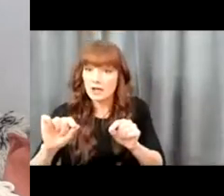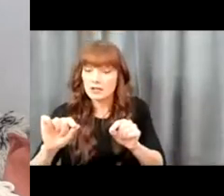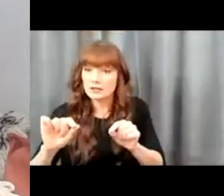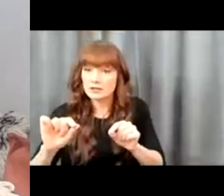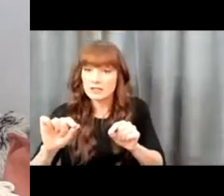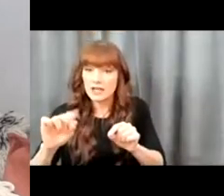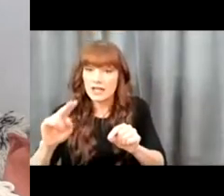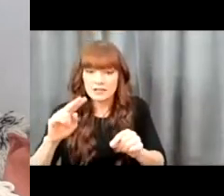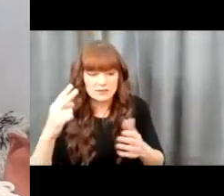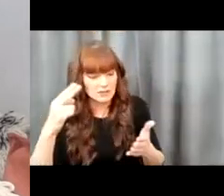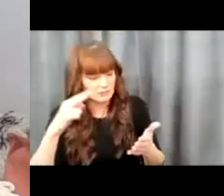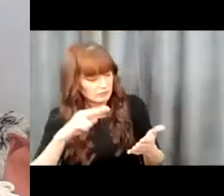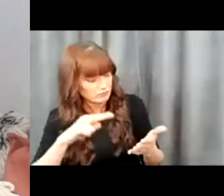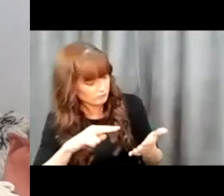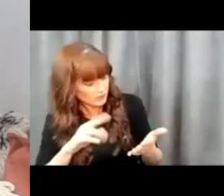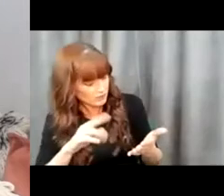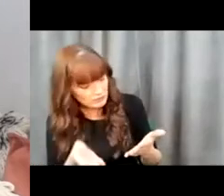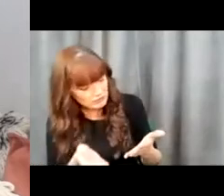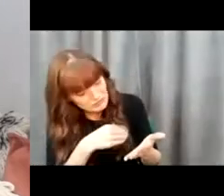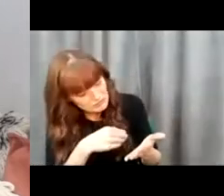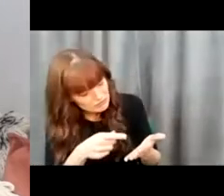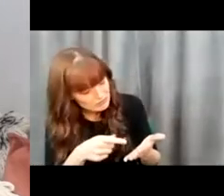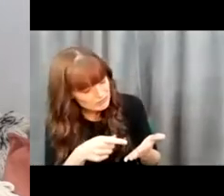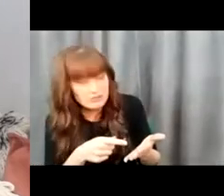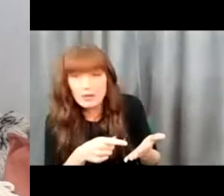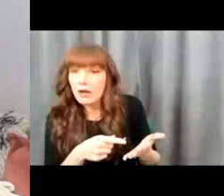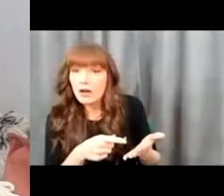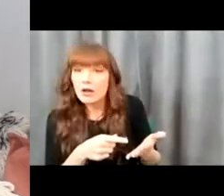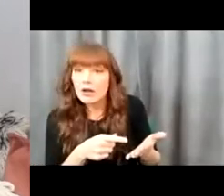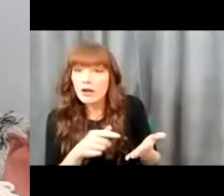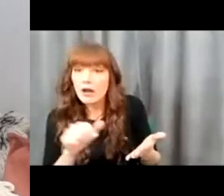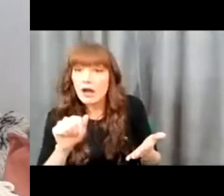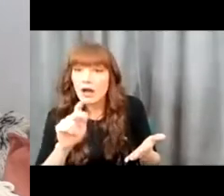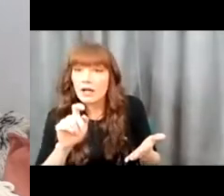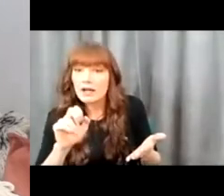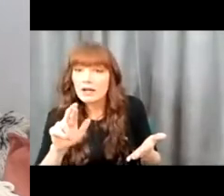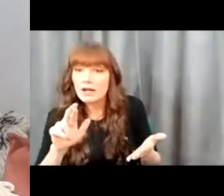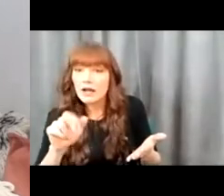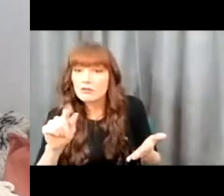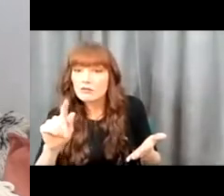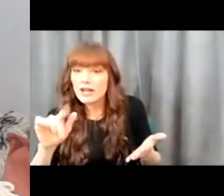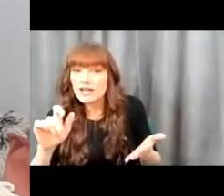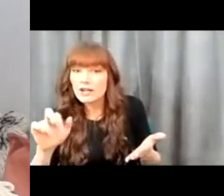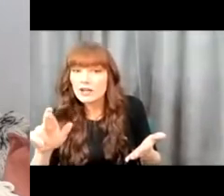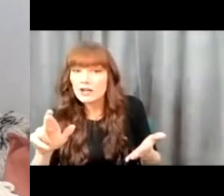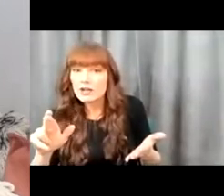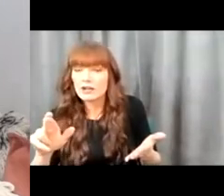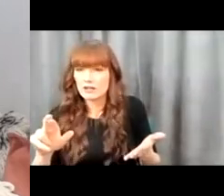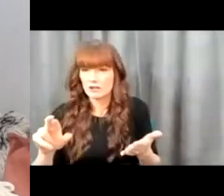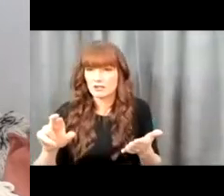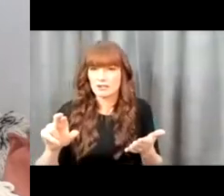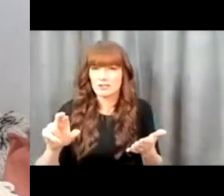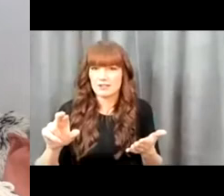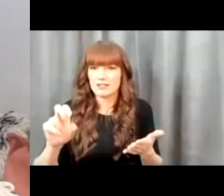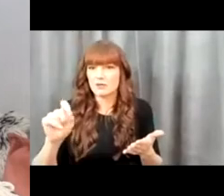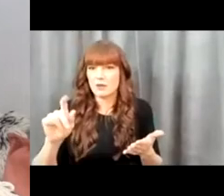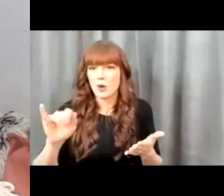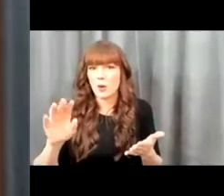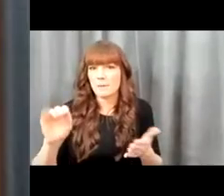Nima's eyes are curious as she pulls it out and flips it over. Anika Rayner, Artist and Repertoire, Swayami Records.